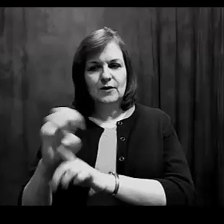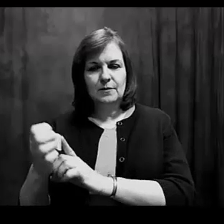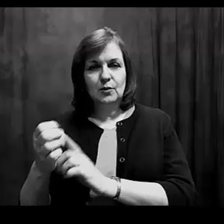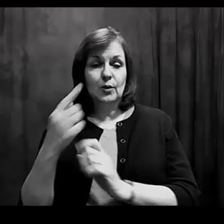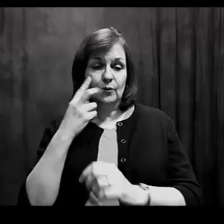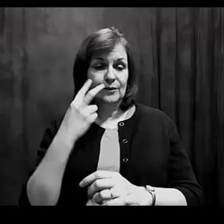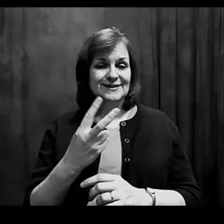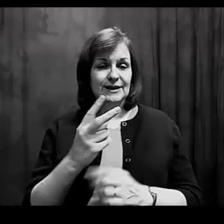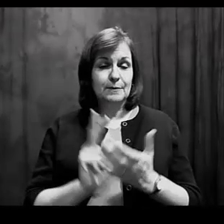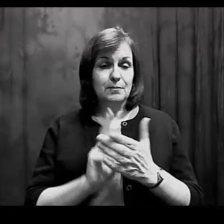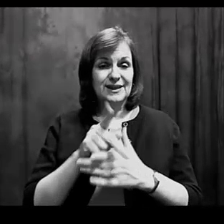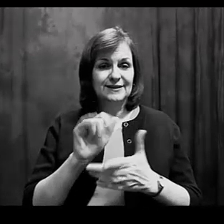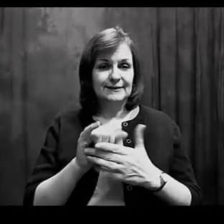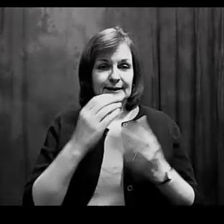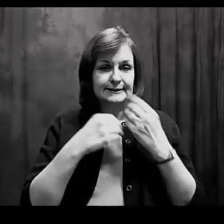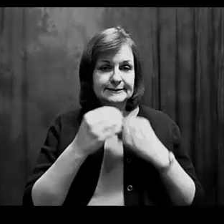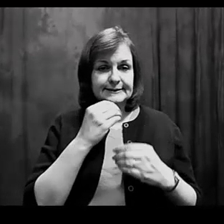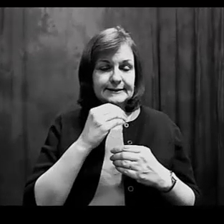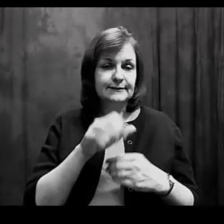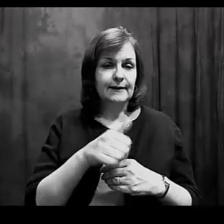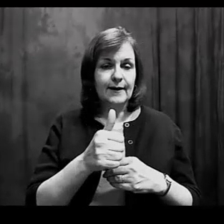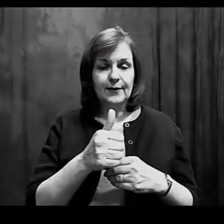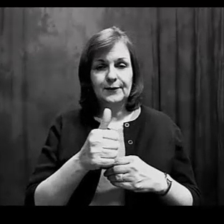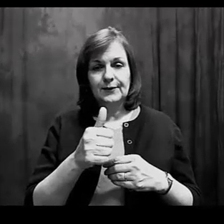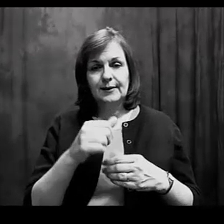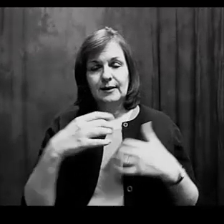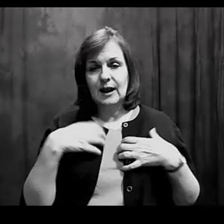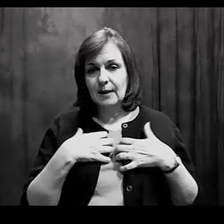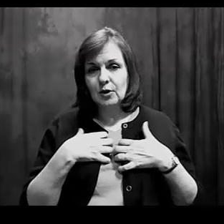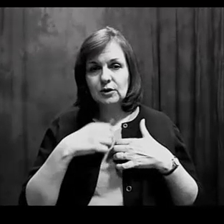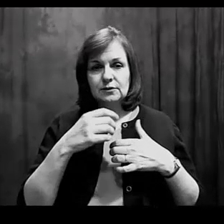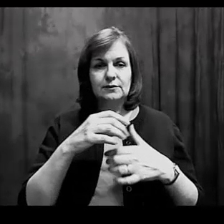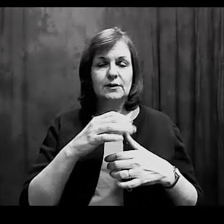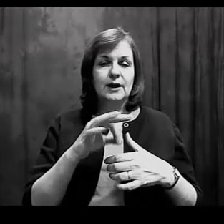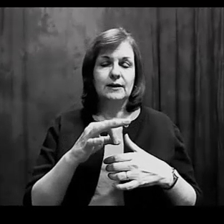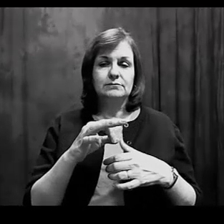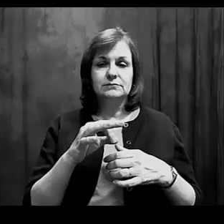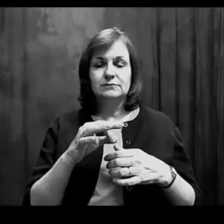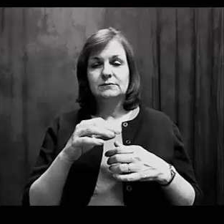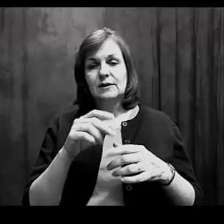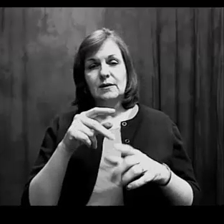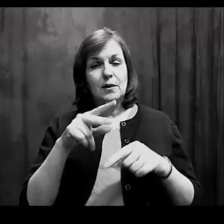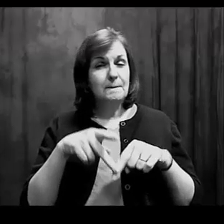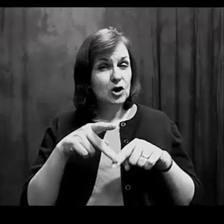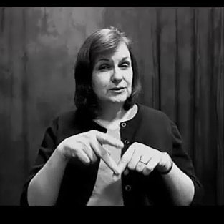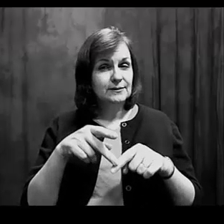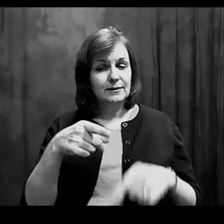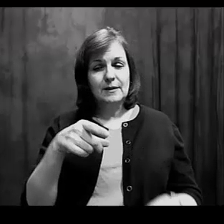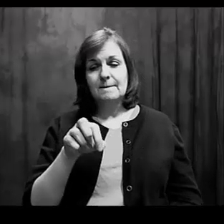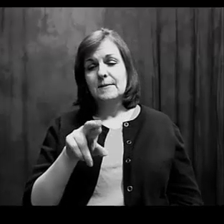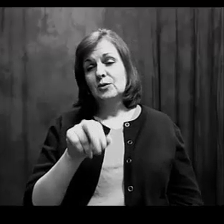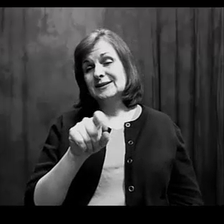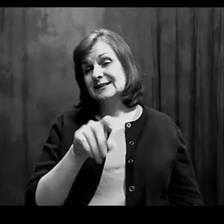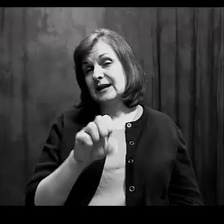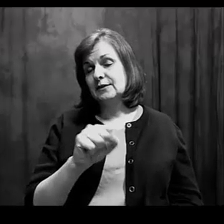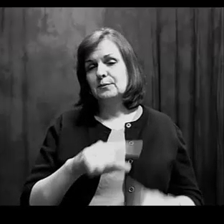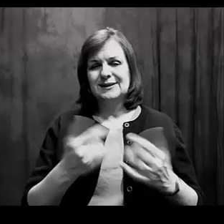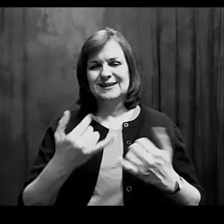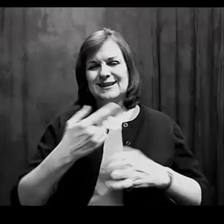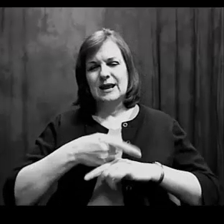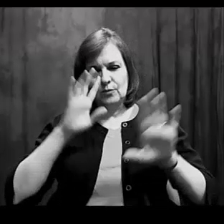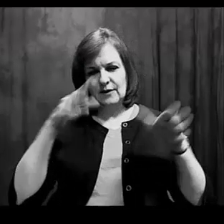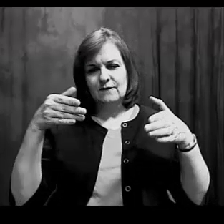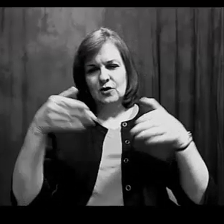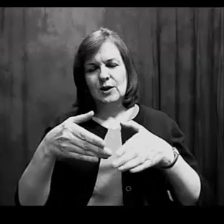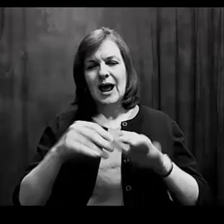adapt. So we've looked before at parasitic plants, we've looked at carnivorous plants. We looked at all of this in our plant diversity,